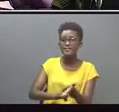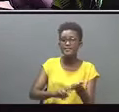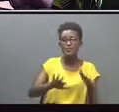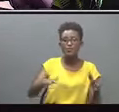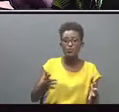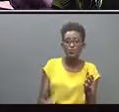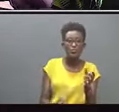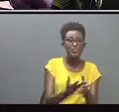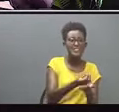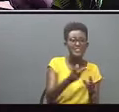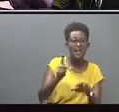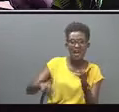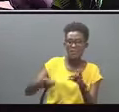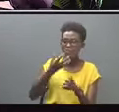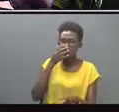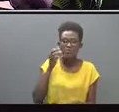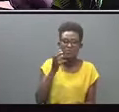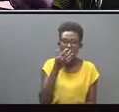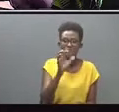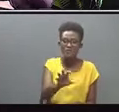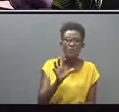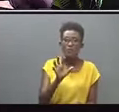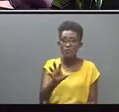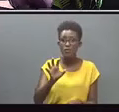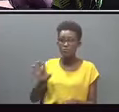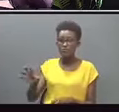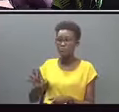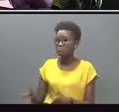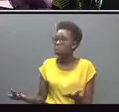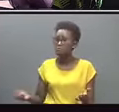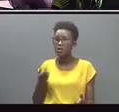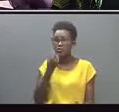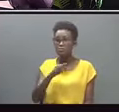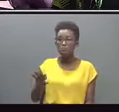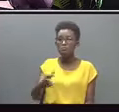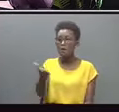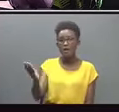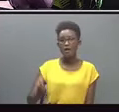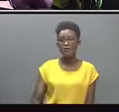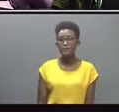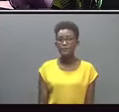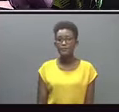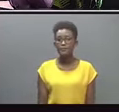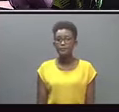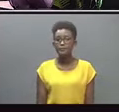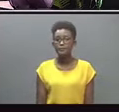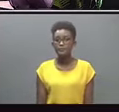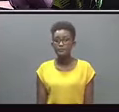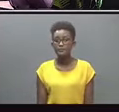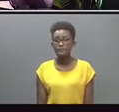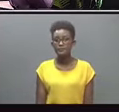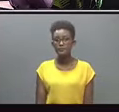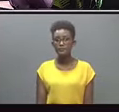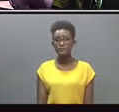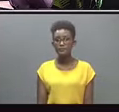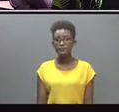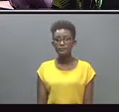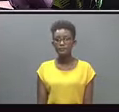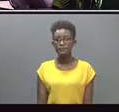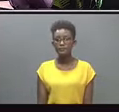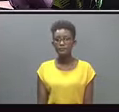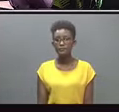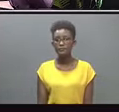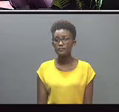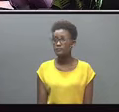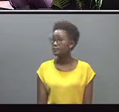upon people. Maze gusoma igitabo cy'inshuti yanjye kitwa witwa Mbiti avuga ko hari imyuka ibitegeka ahantu